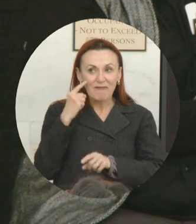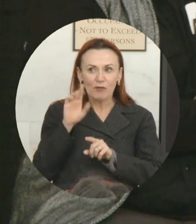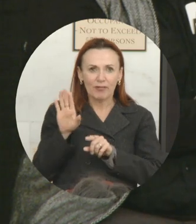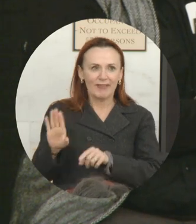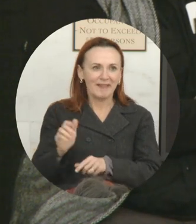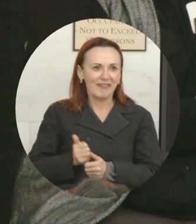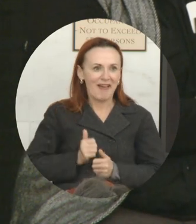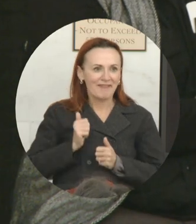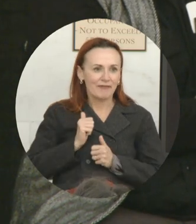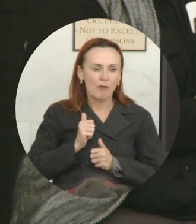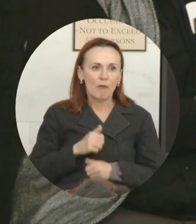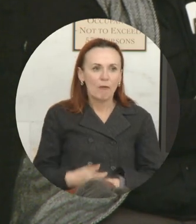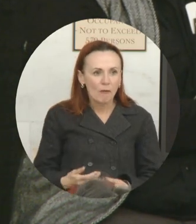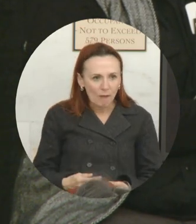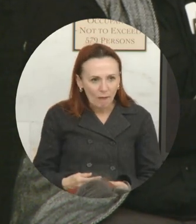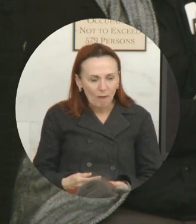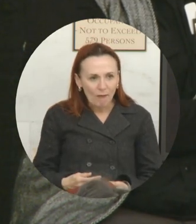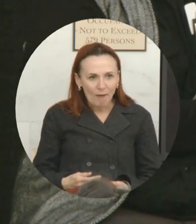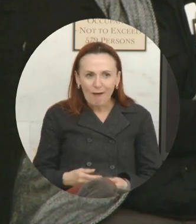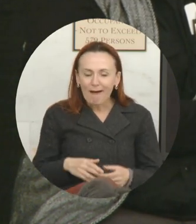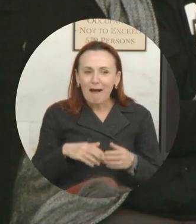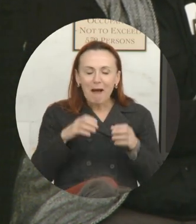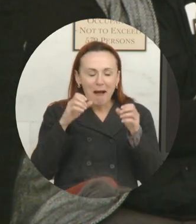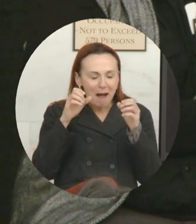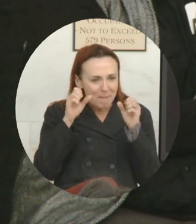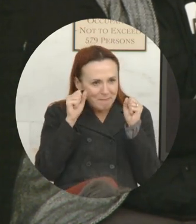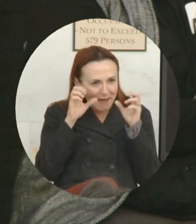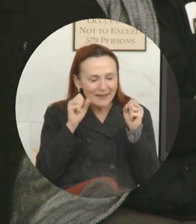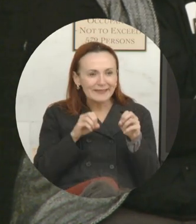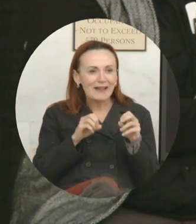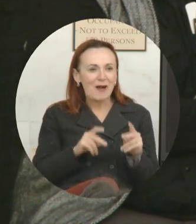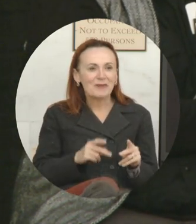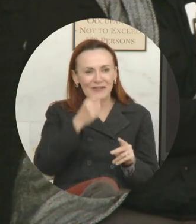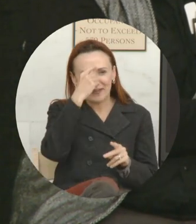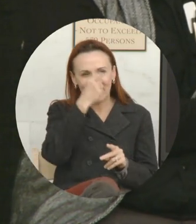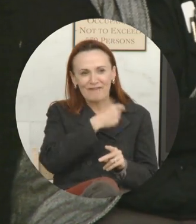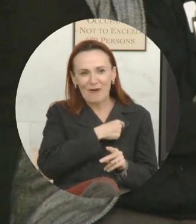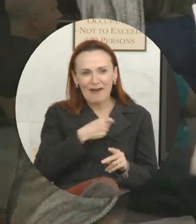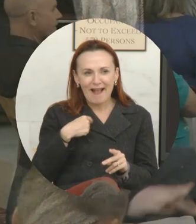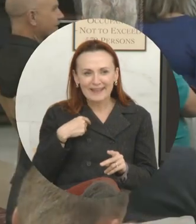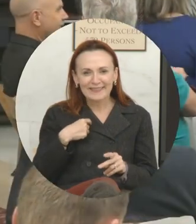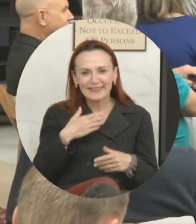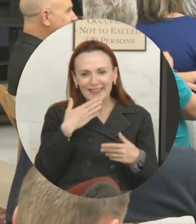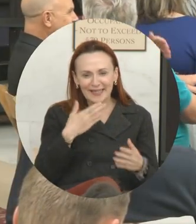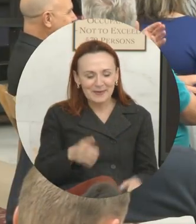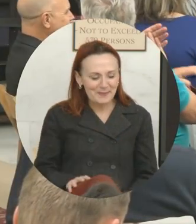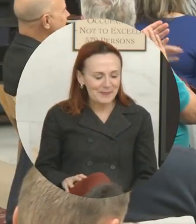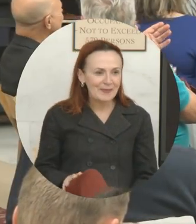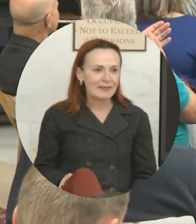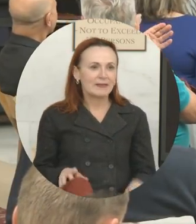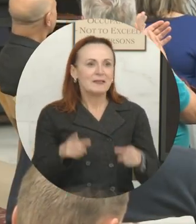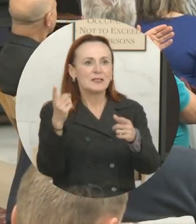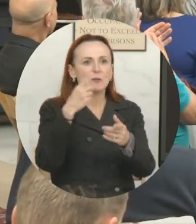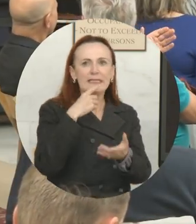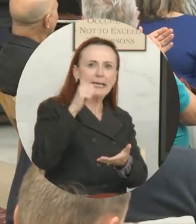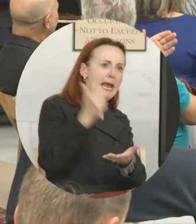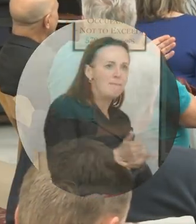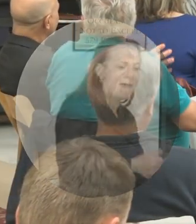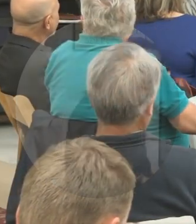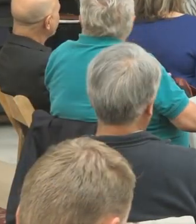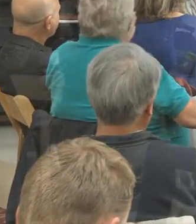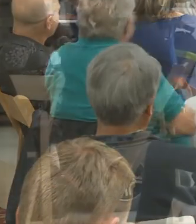we can ask for. So it's a great opportunity. I'm glad to be in this boat with you. Amen.